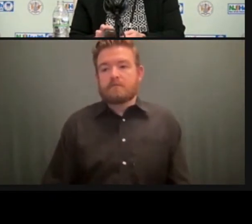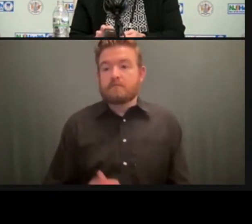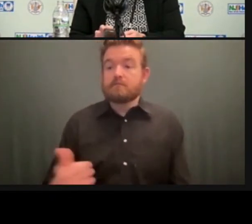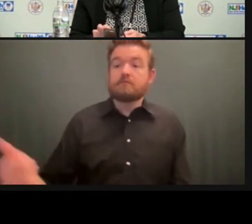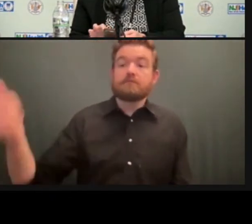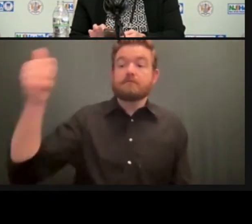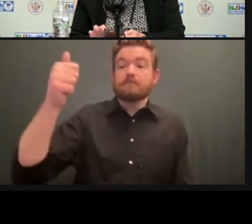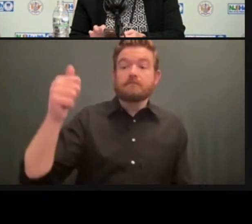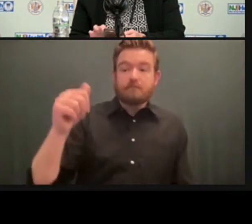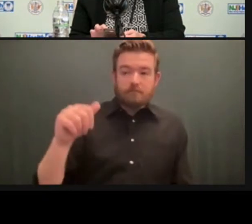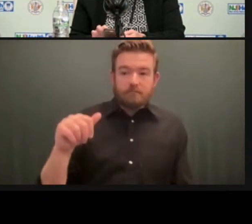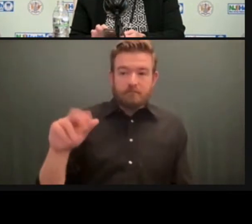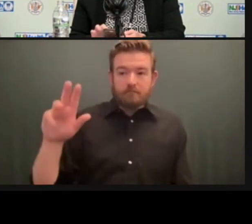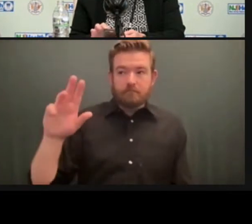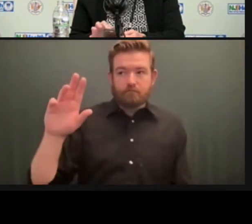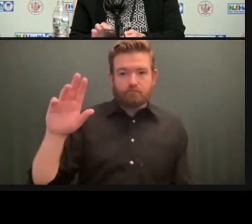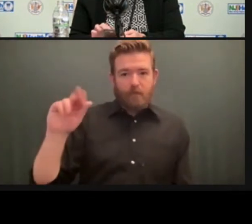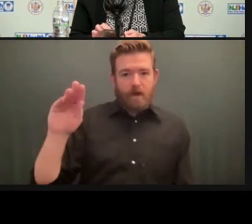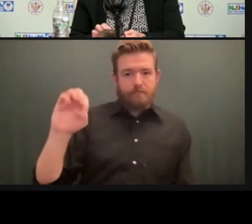I think the commissioners